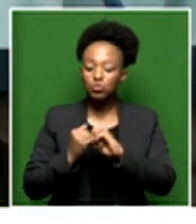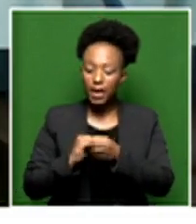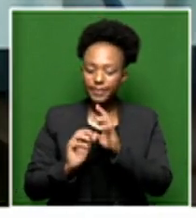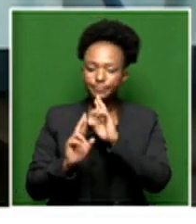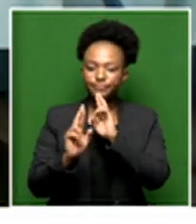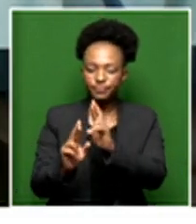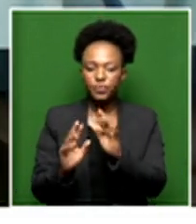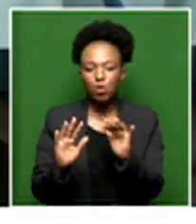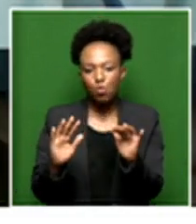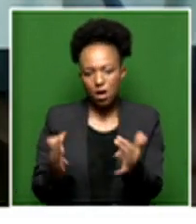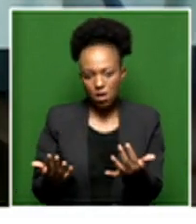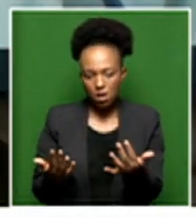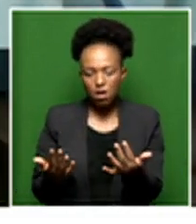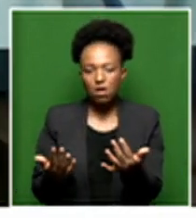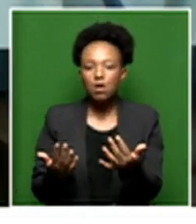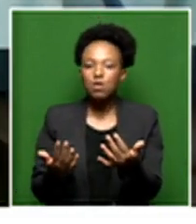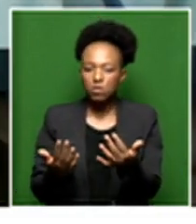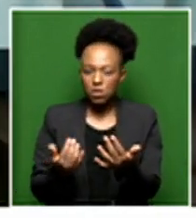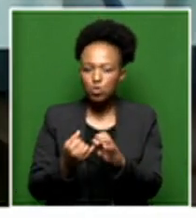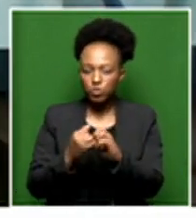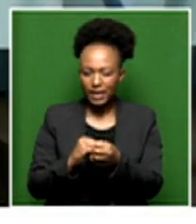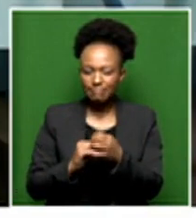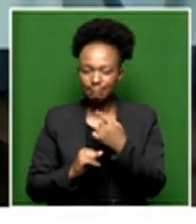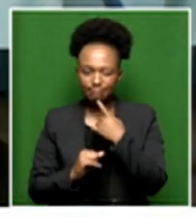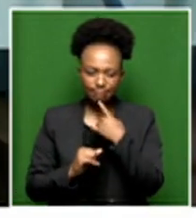way where we can actually maximize